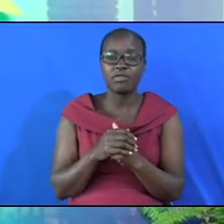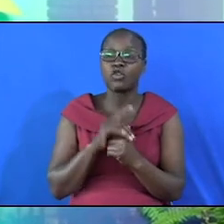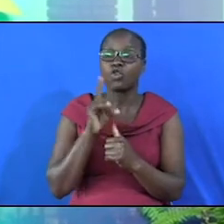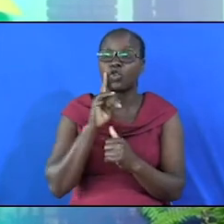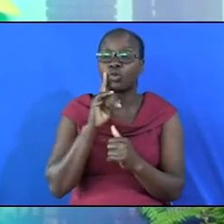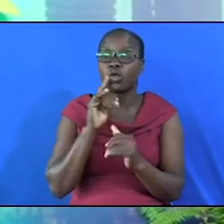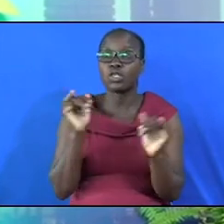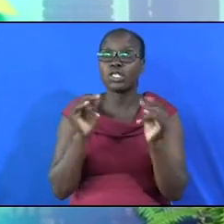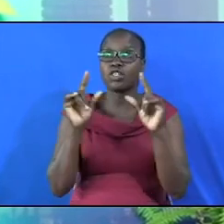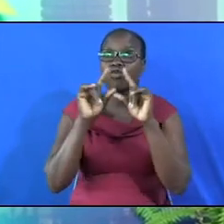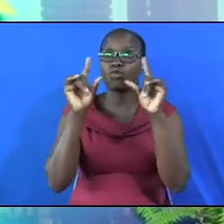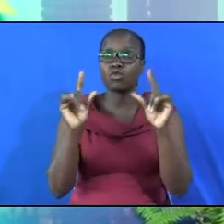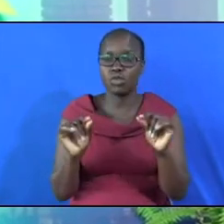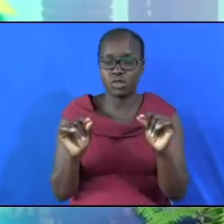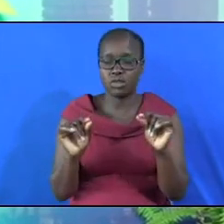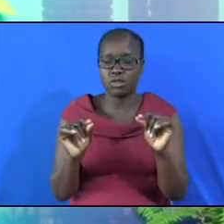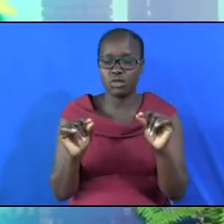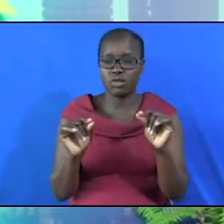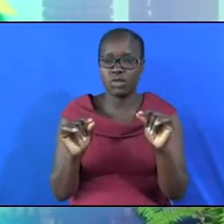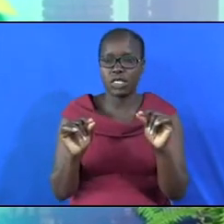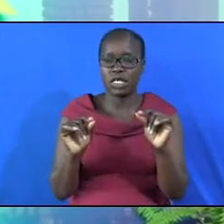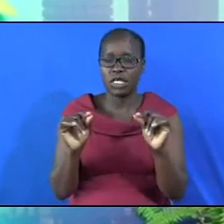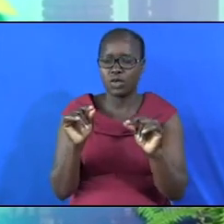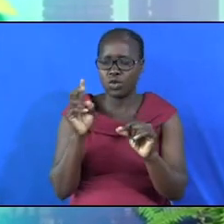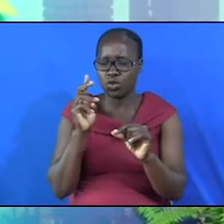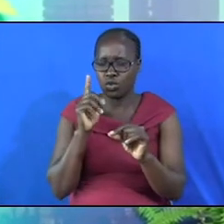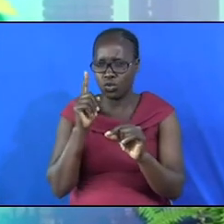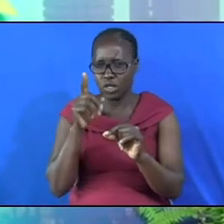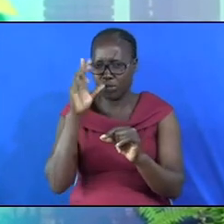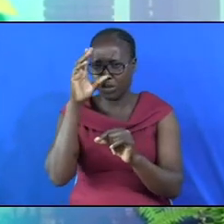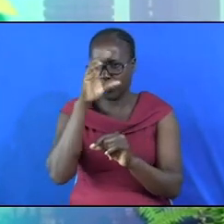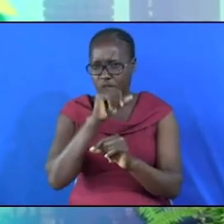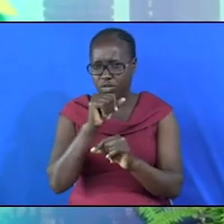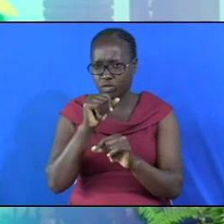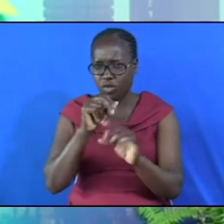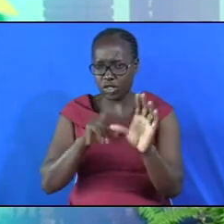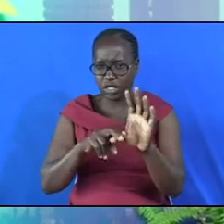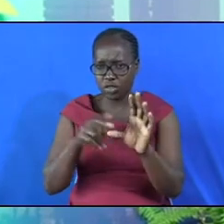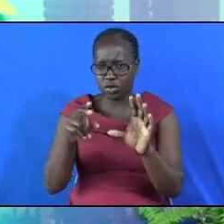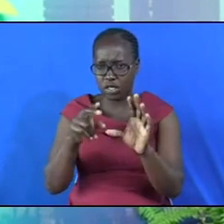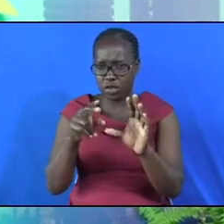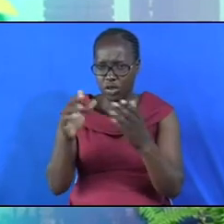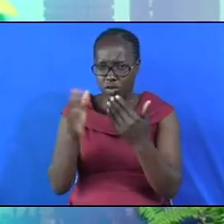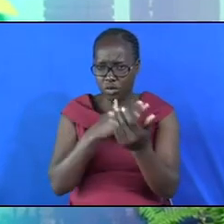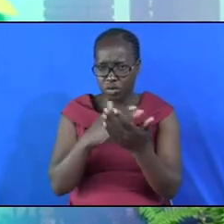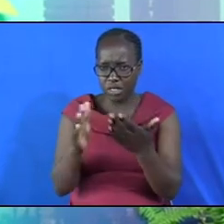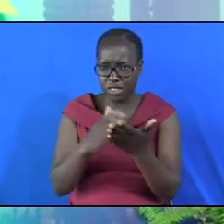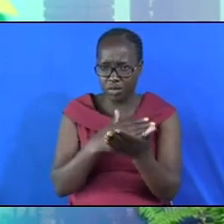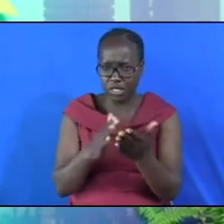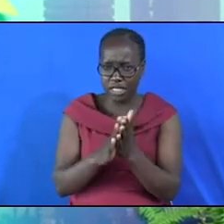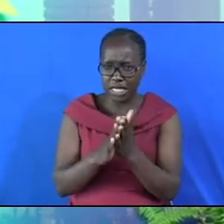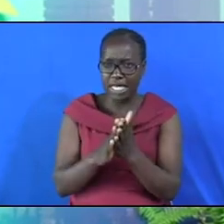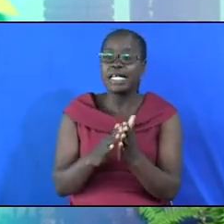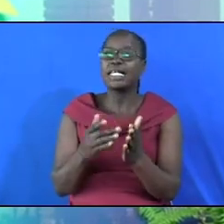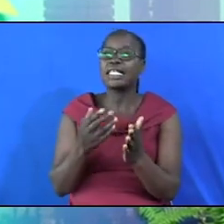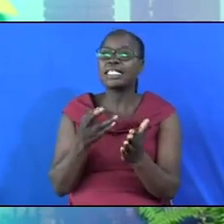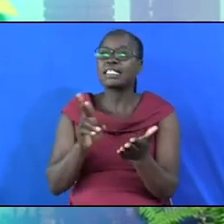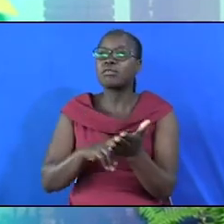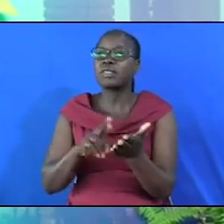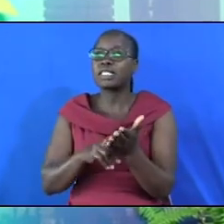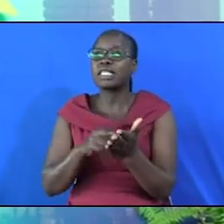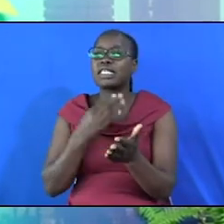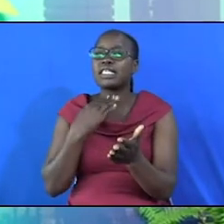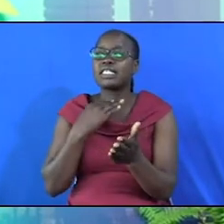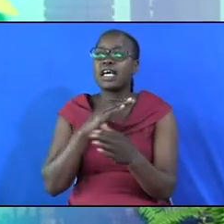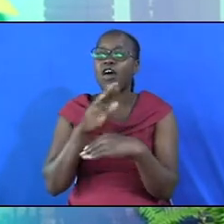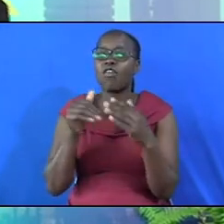tomorrow is the new moon and you will be missed, for your seat will be empty, what he's saying is echoing the desire of